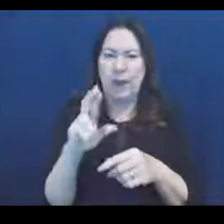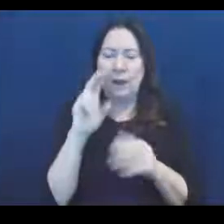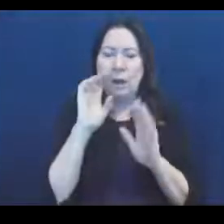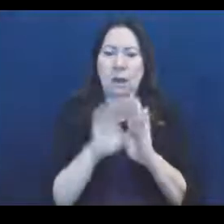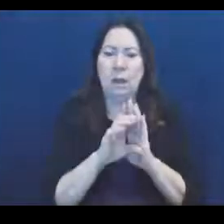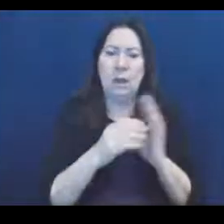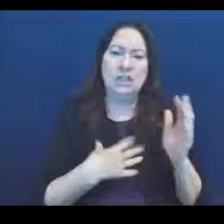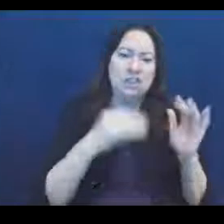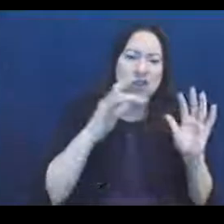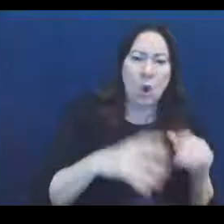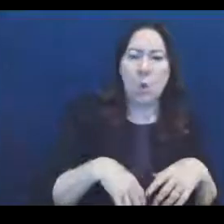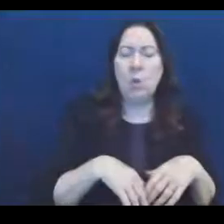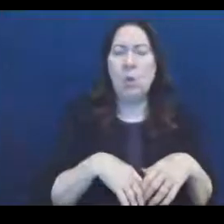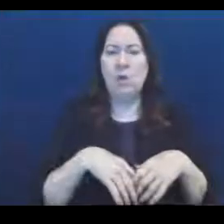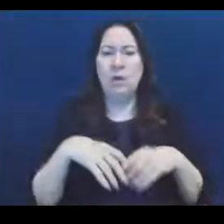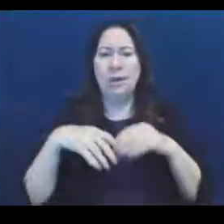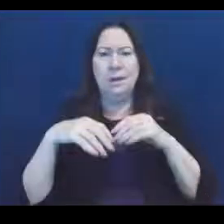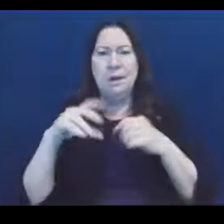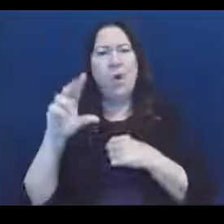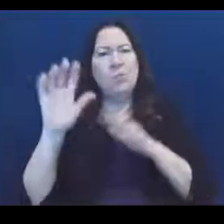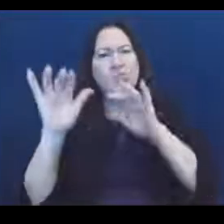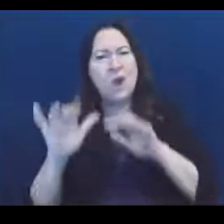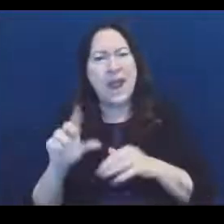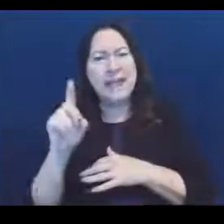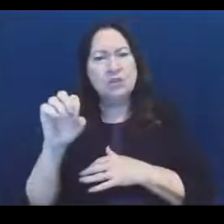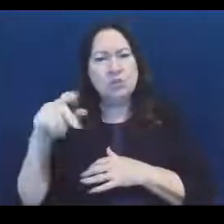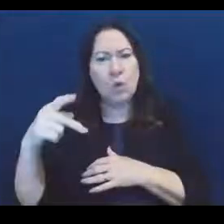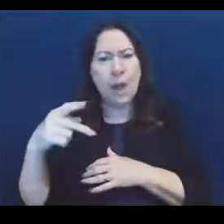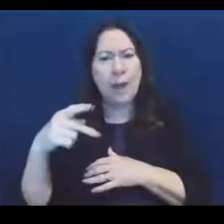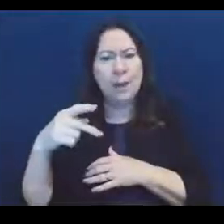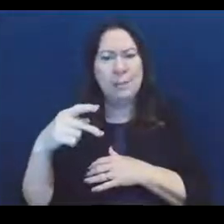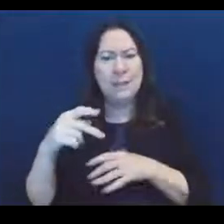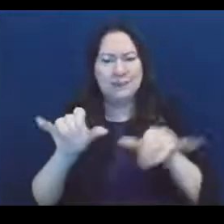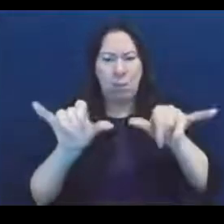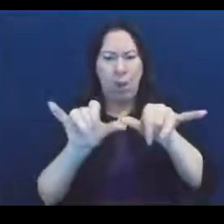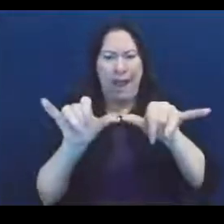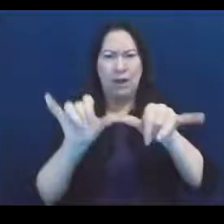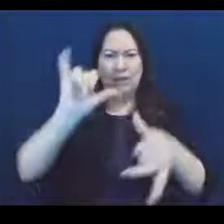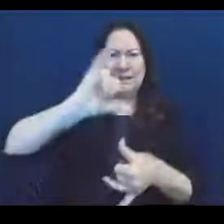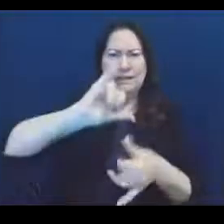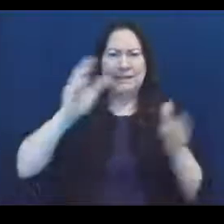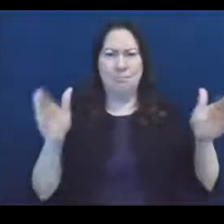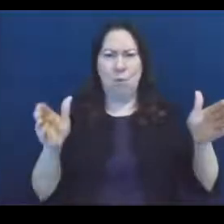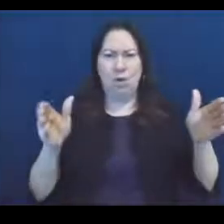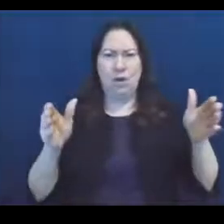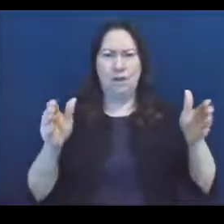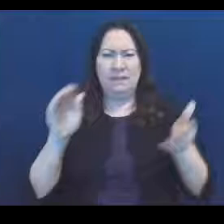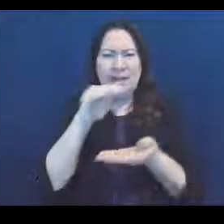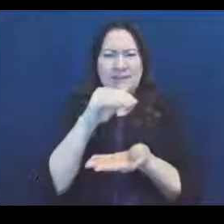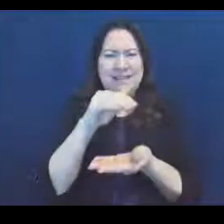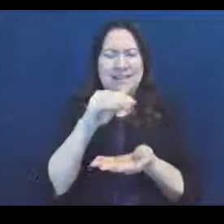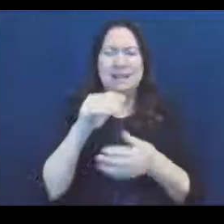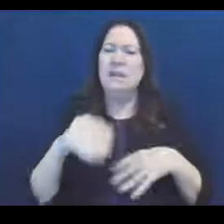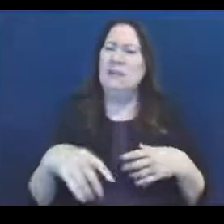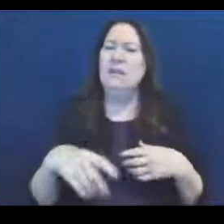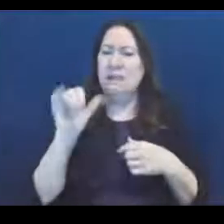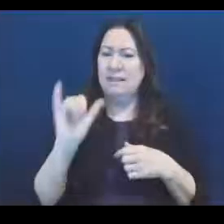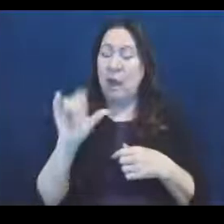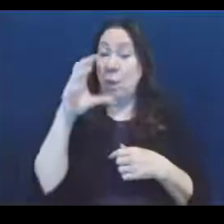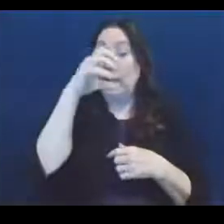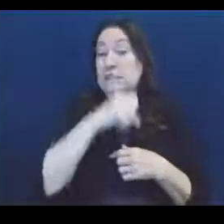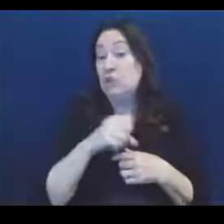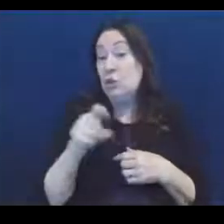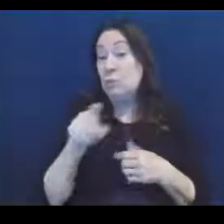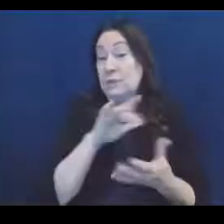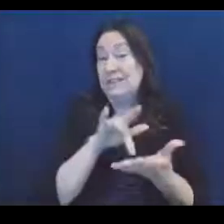a raindrop. It's much, much wider than it is tall. So that's one of the ways we can infer that in this case here, what was in the eye of that